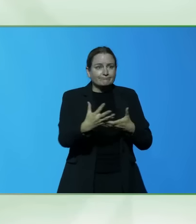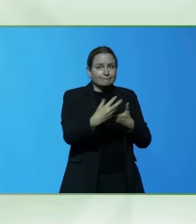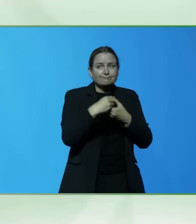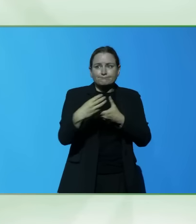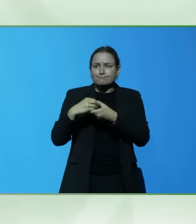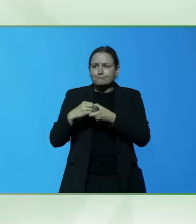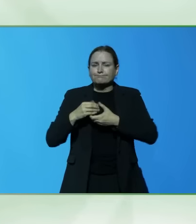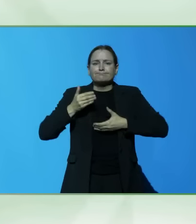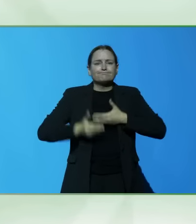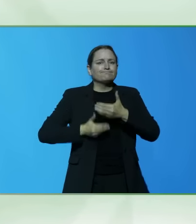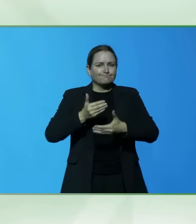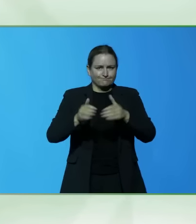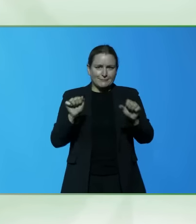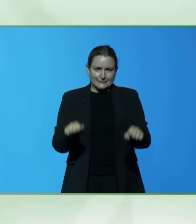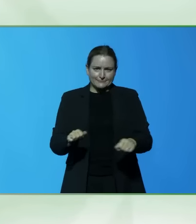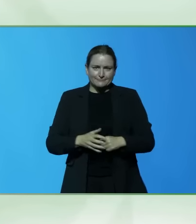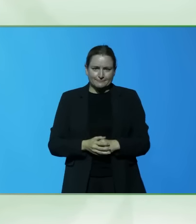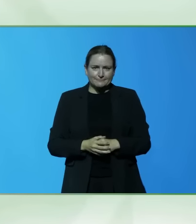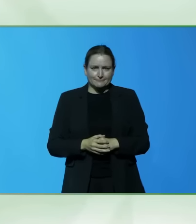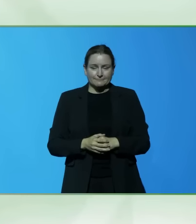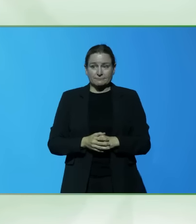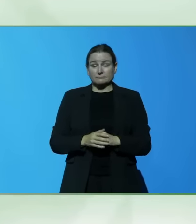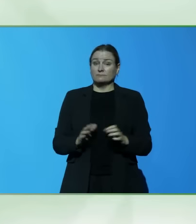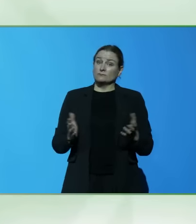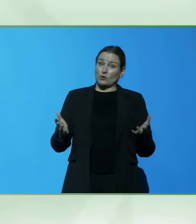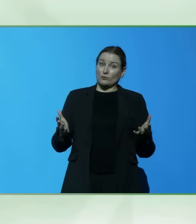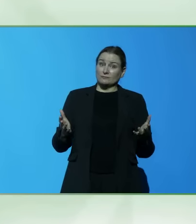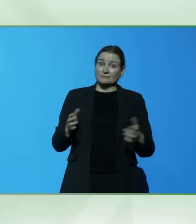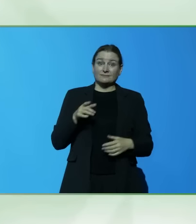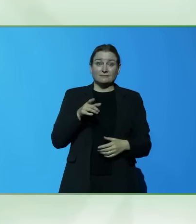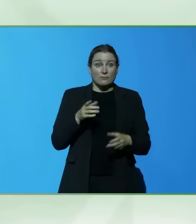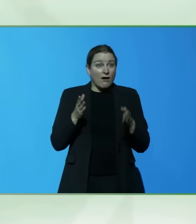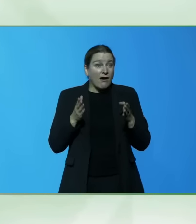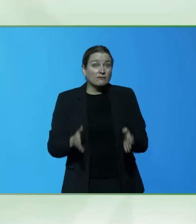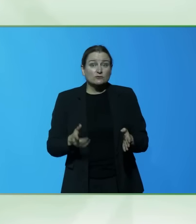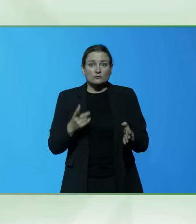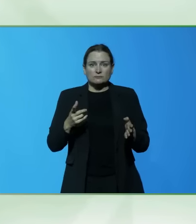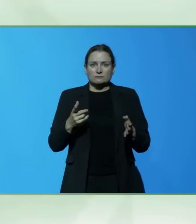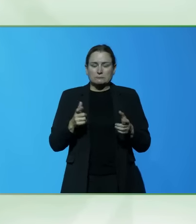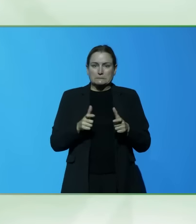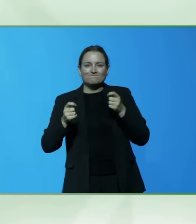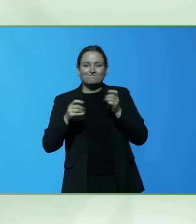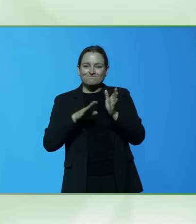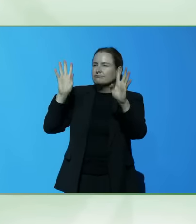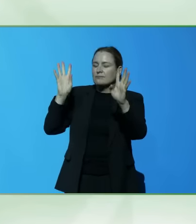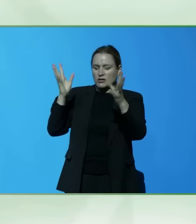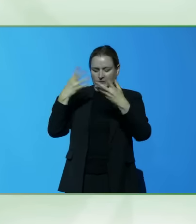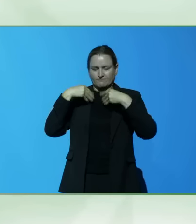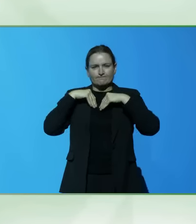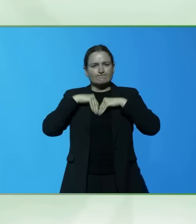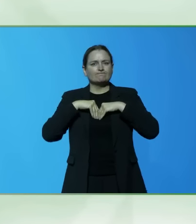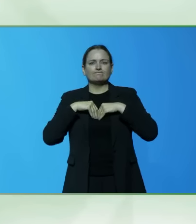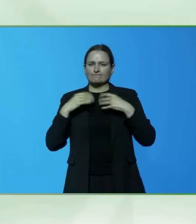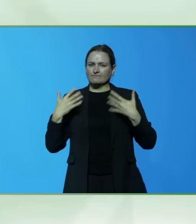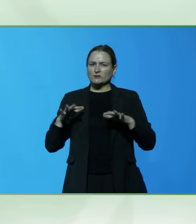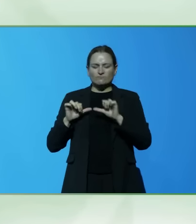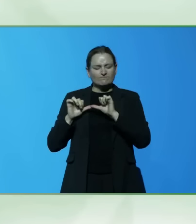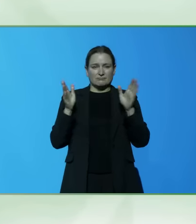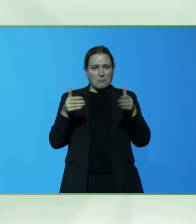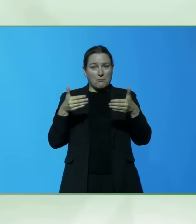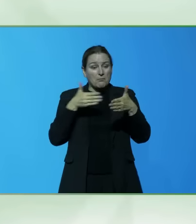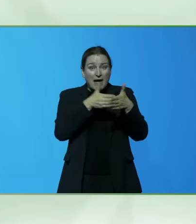learned in sports is it's not important to make a big splash, even though as swimmers we do that. It's not the right